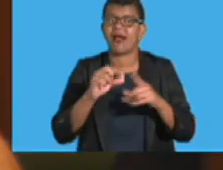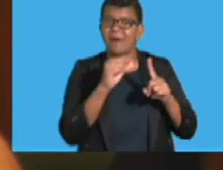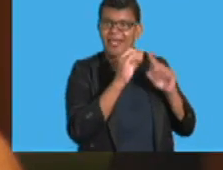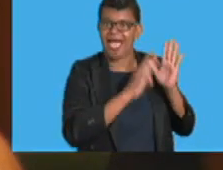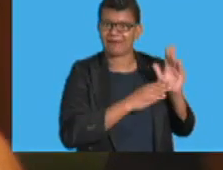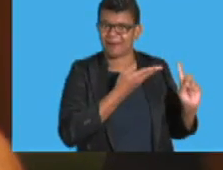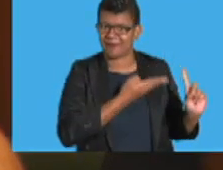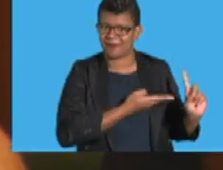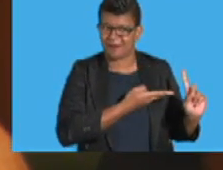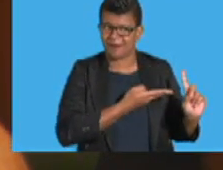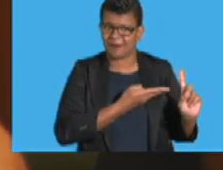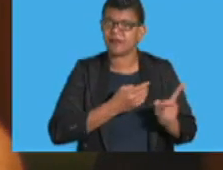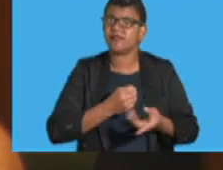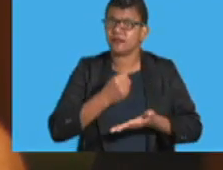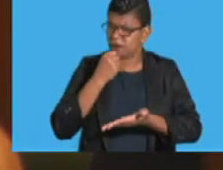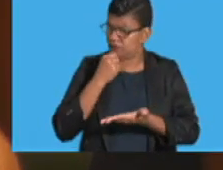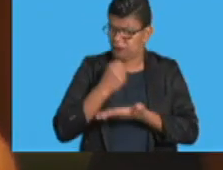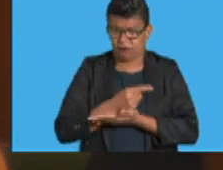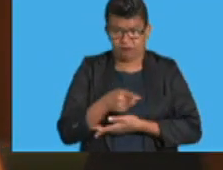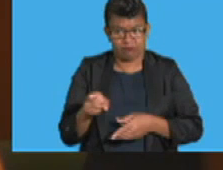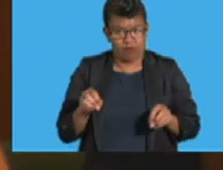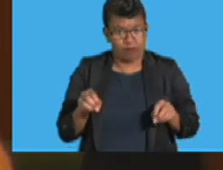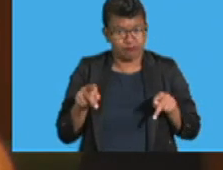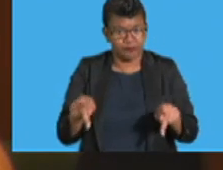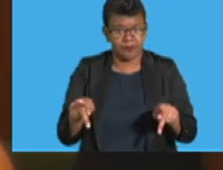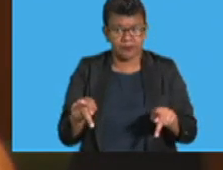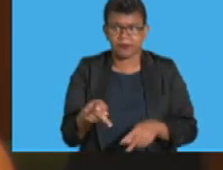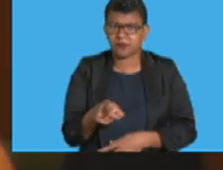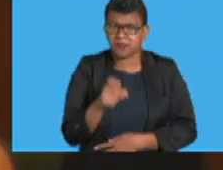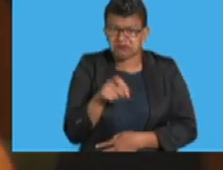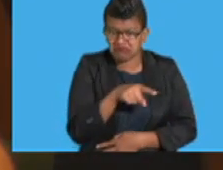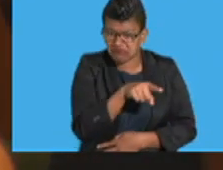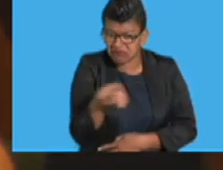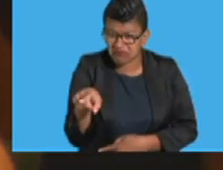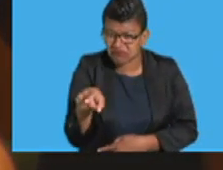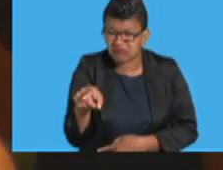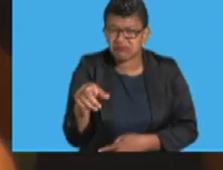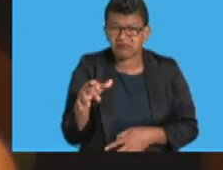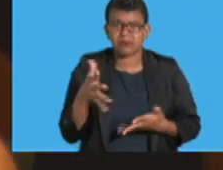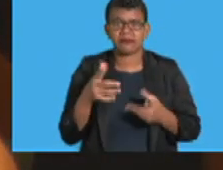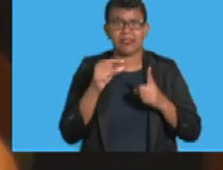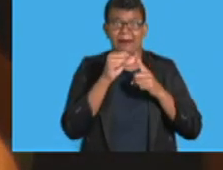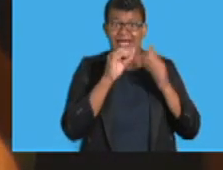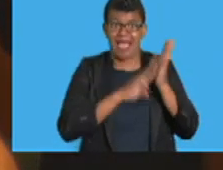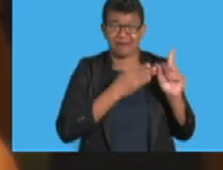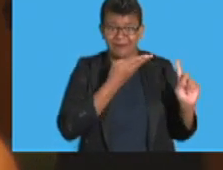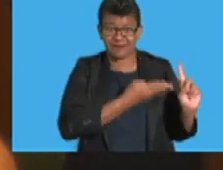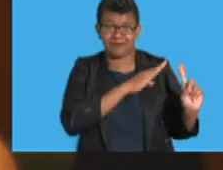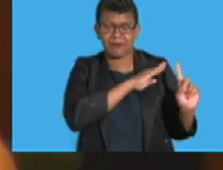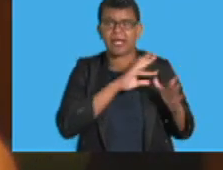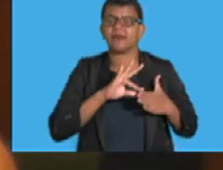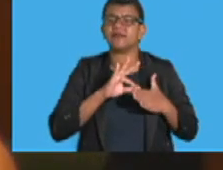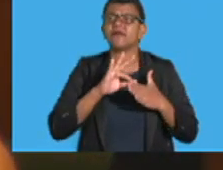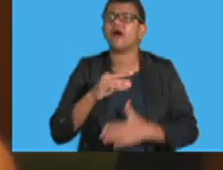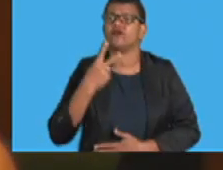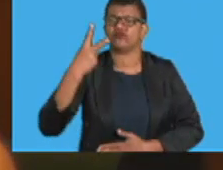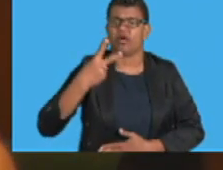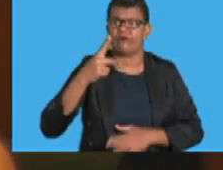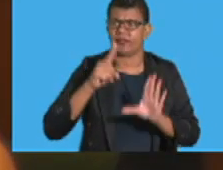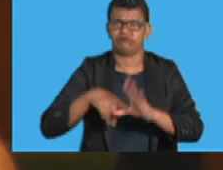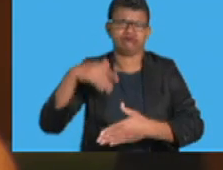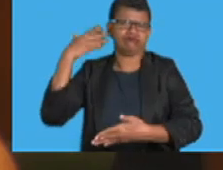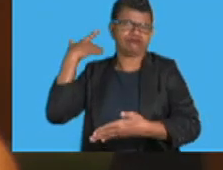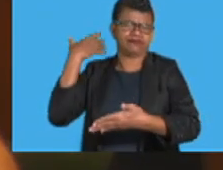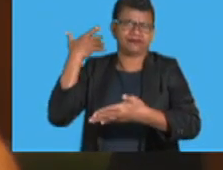the remarkable opportunity had it not been for the revolution led by the Prime Minister over the course of the last 12 years. During one of our